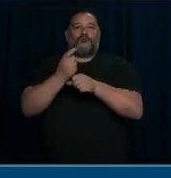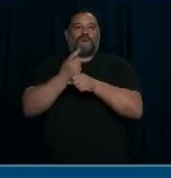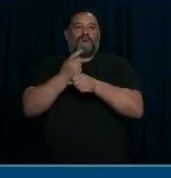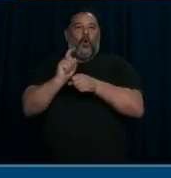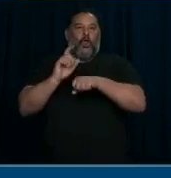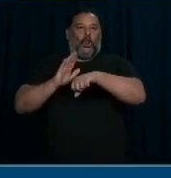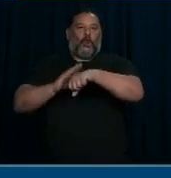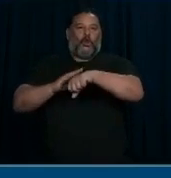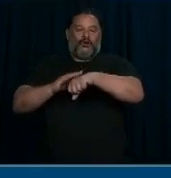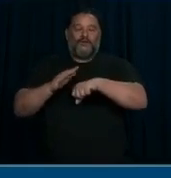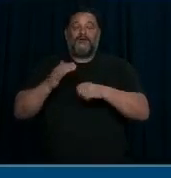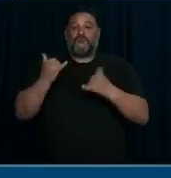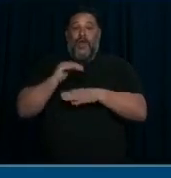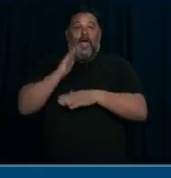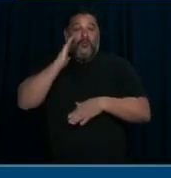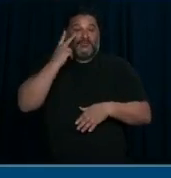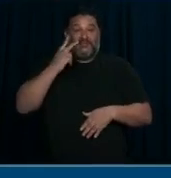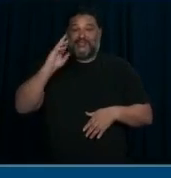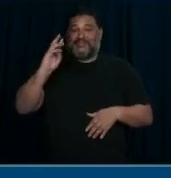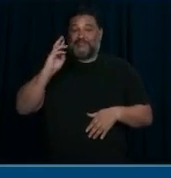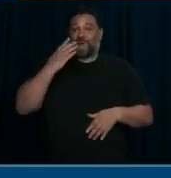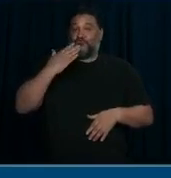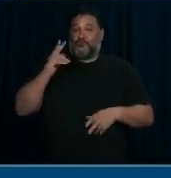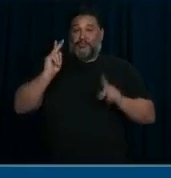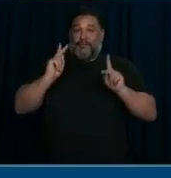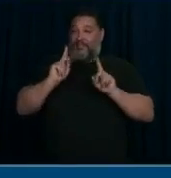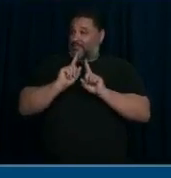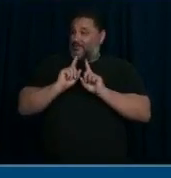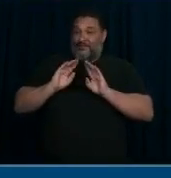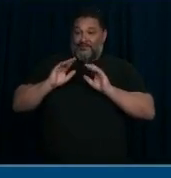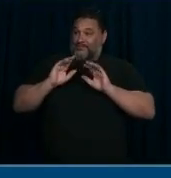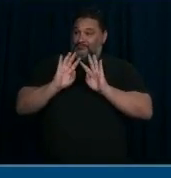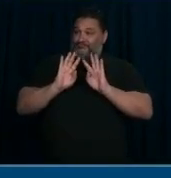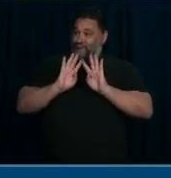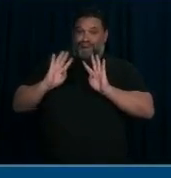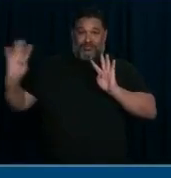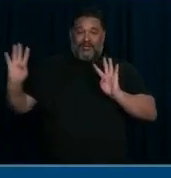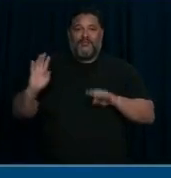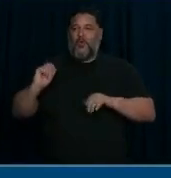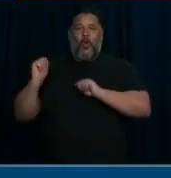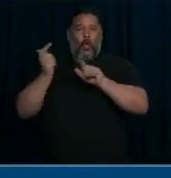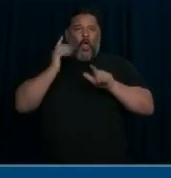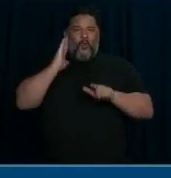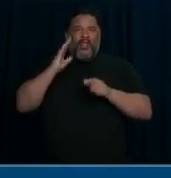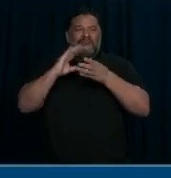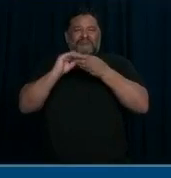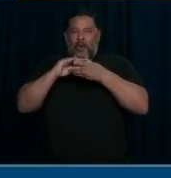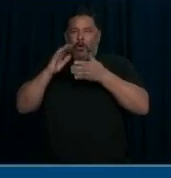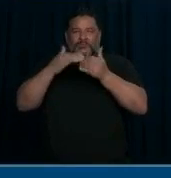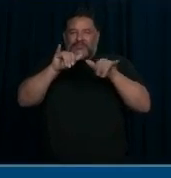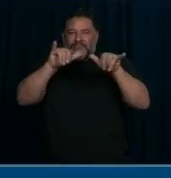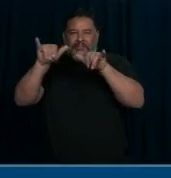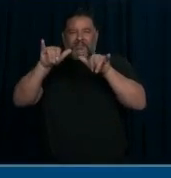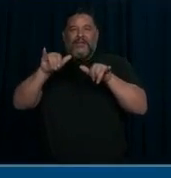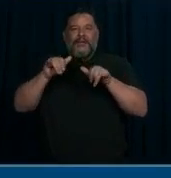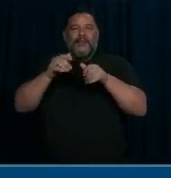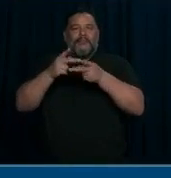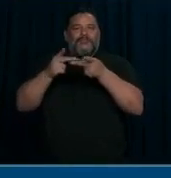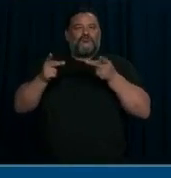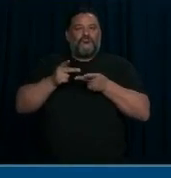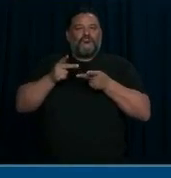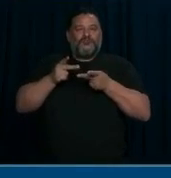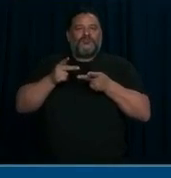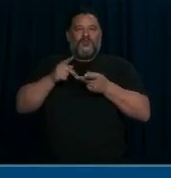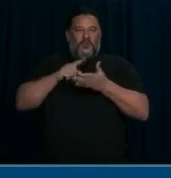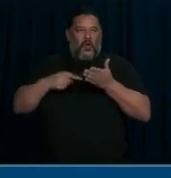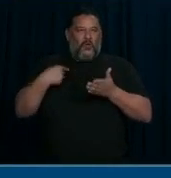see 6 good people, all of whom are going to state very similar positions on the issues we're going to be talking about. But I